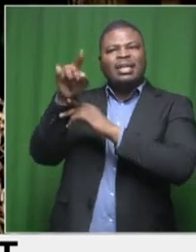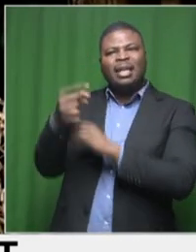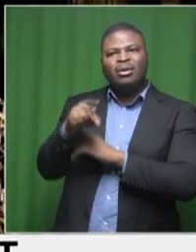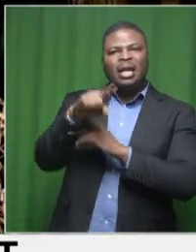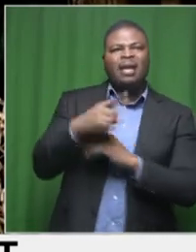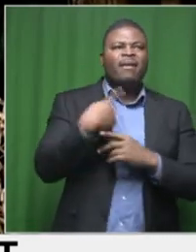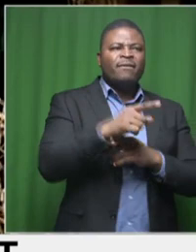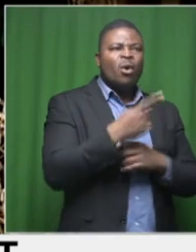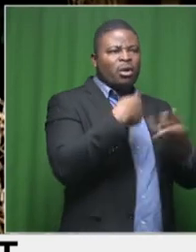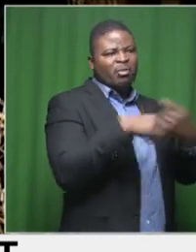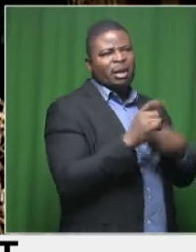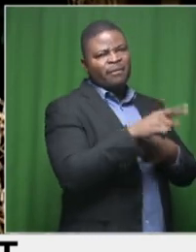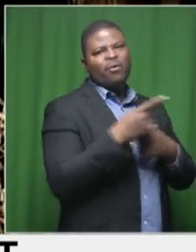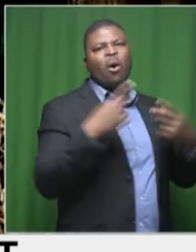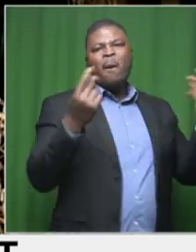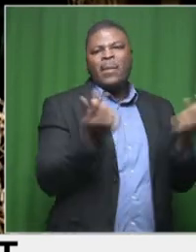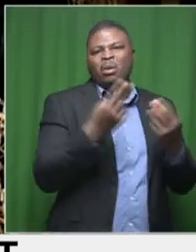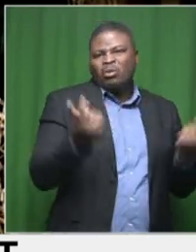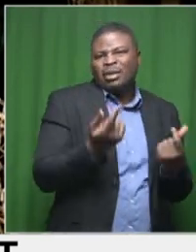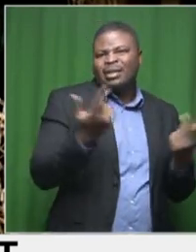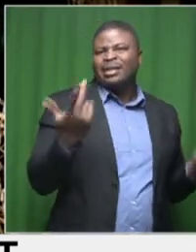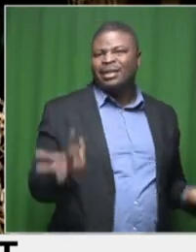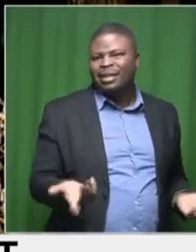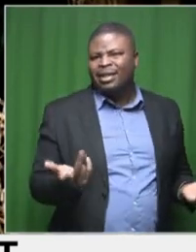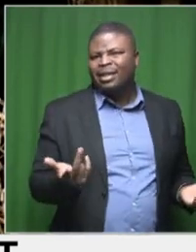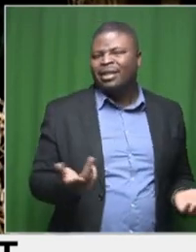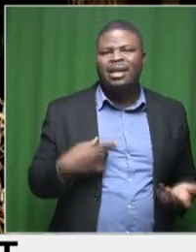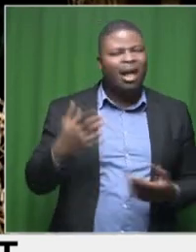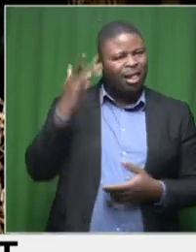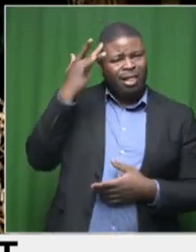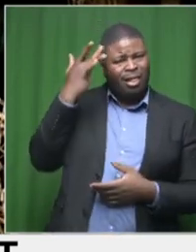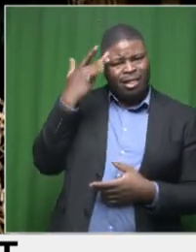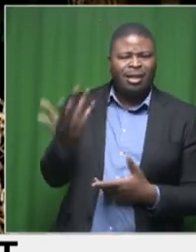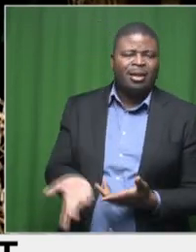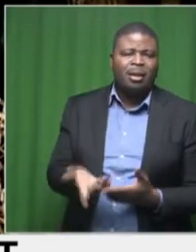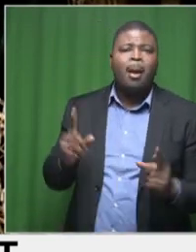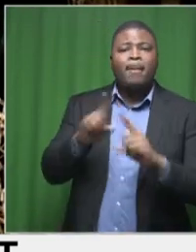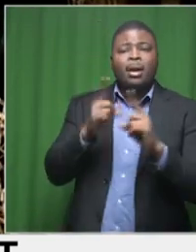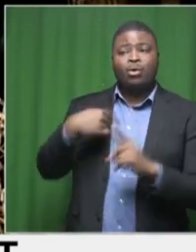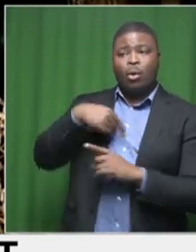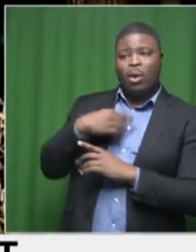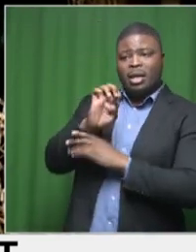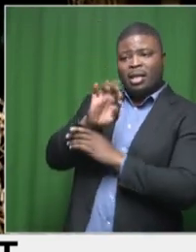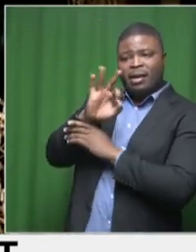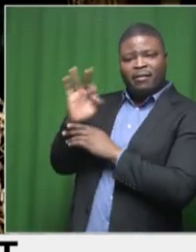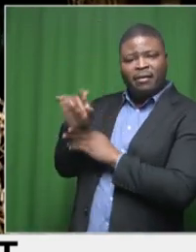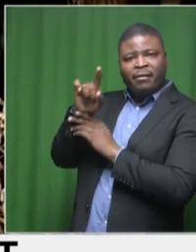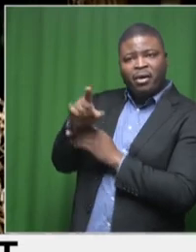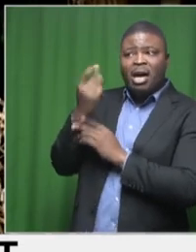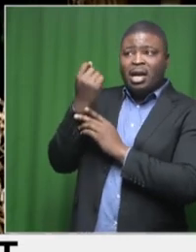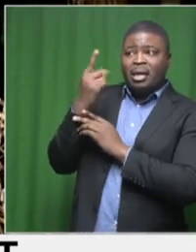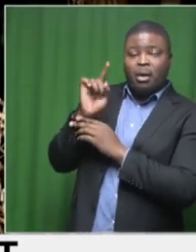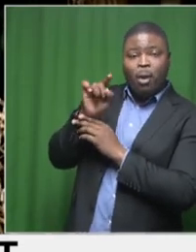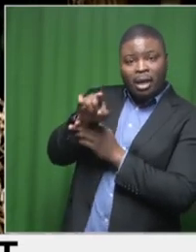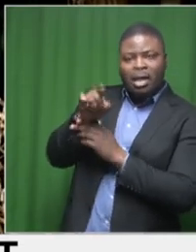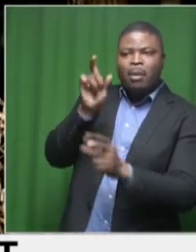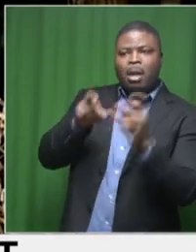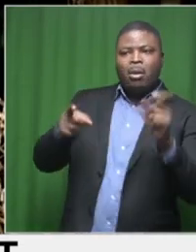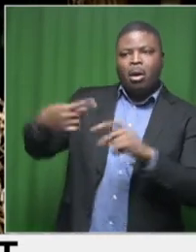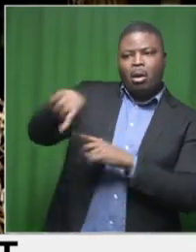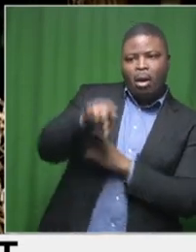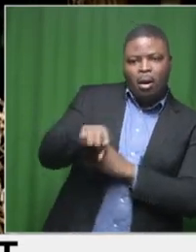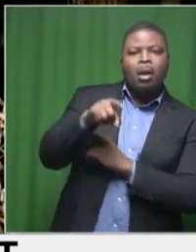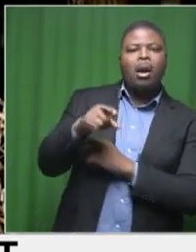It's nonsensical. So part of what we understand as the EFF is these people could only account for